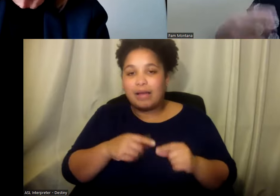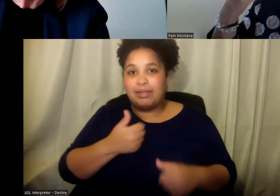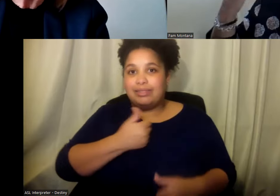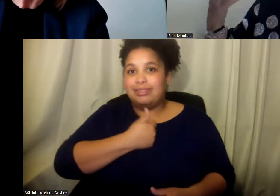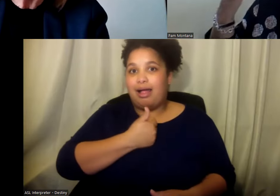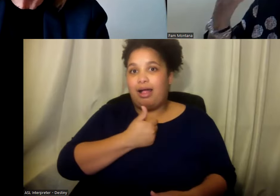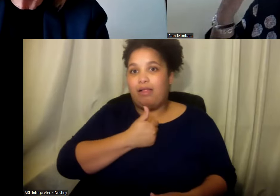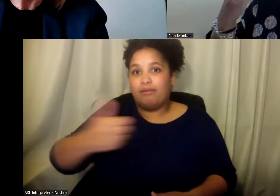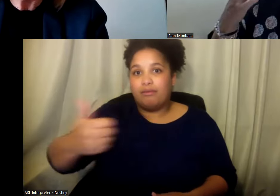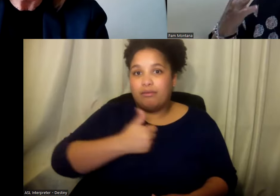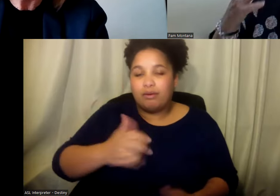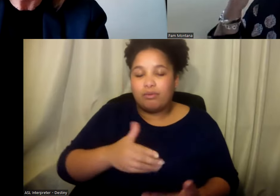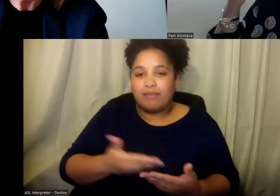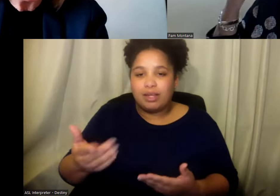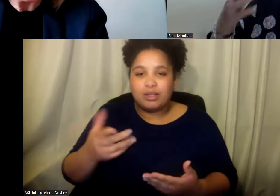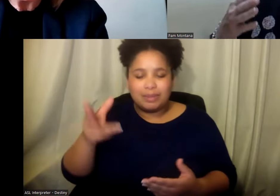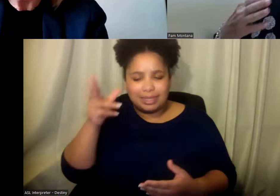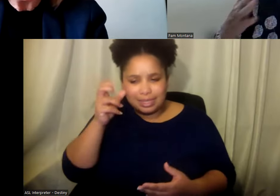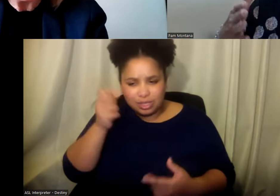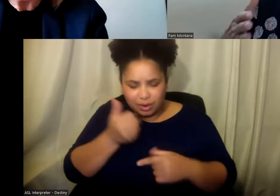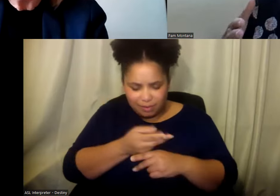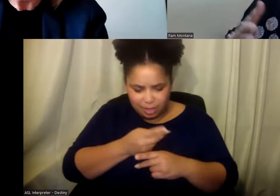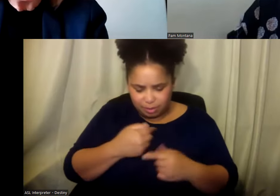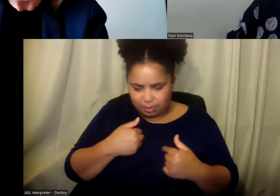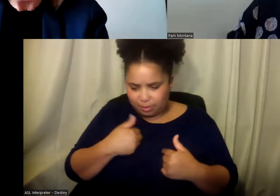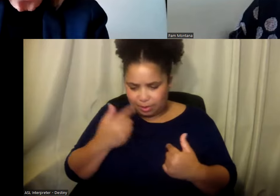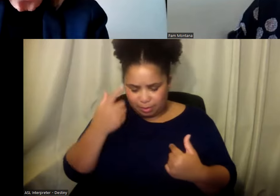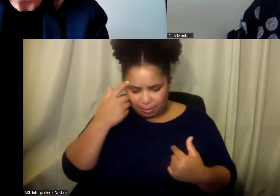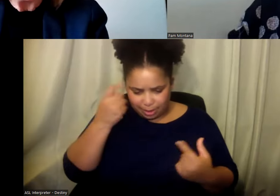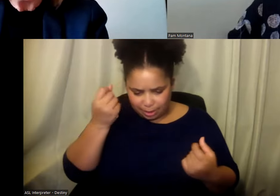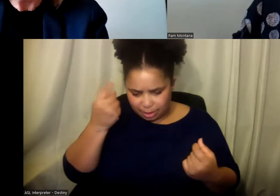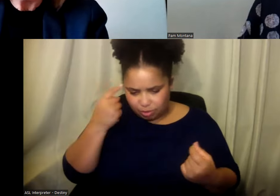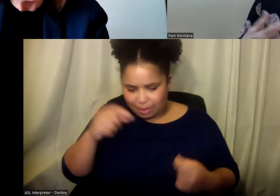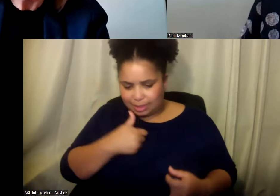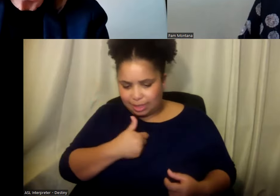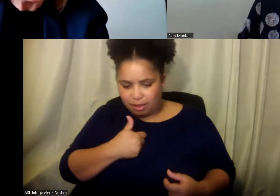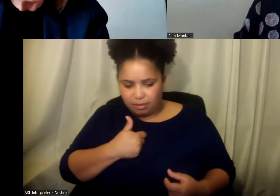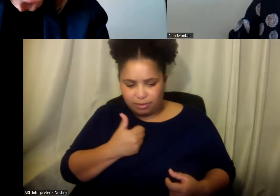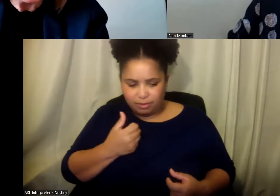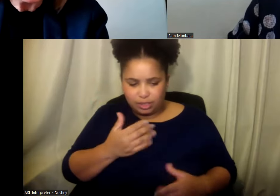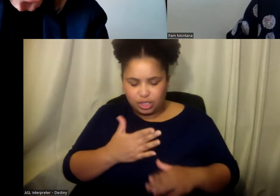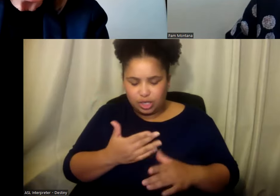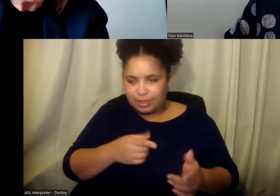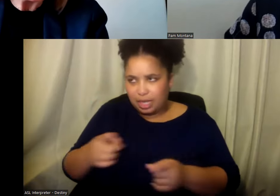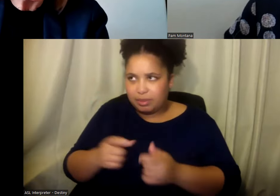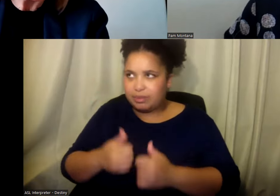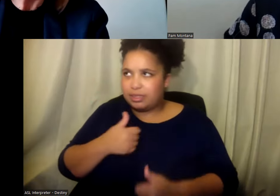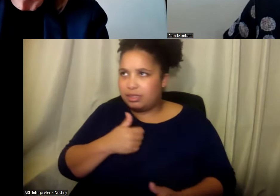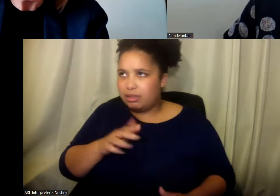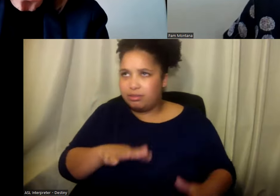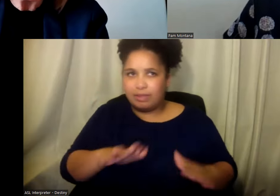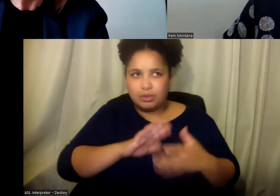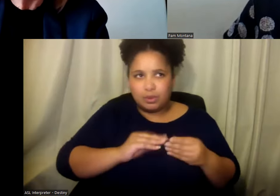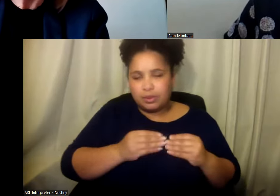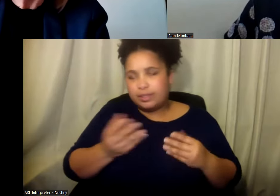was listening and trying to figure out what made sense, for me, or for me to share what's going on with my